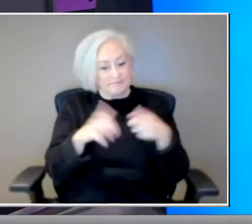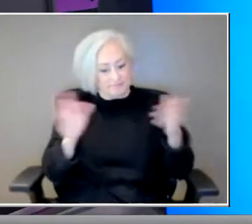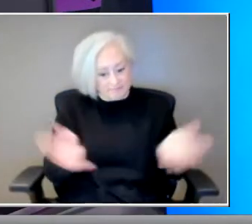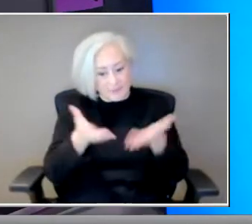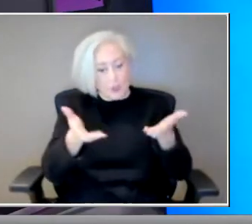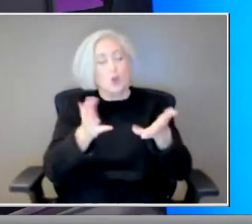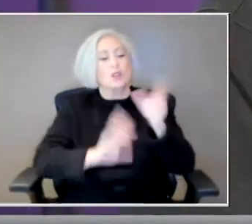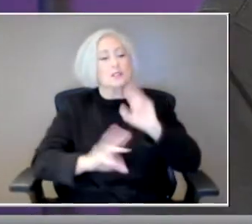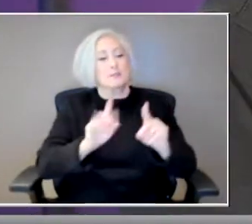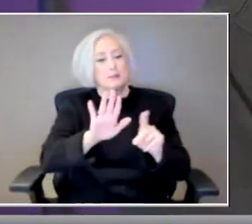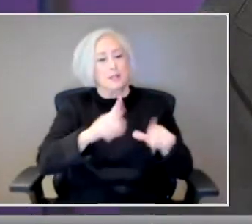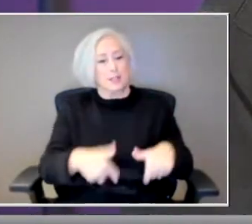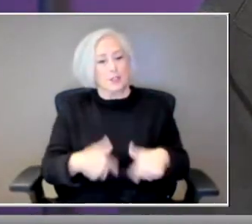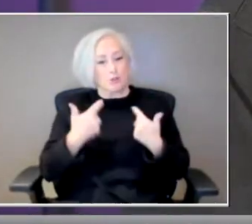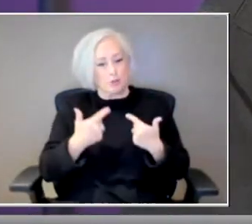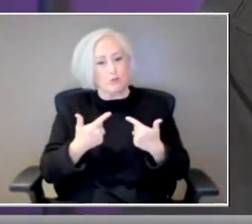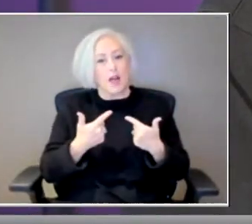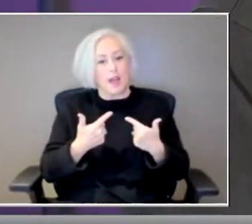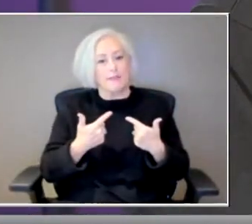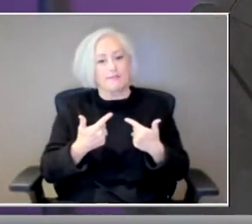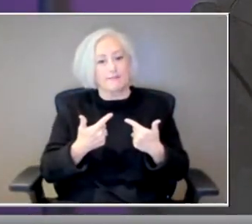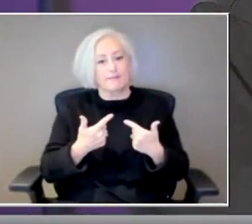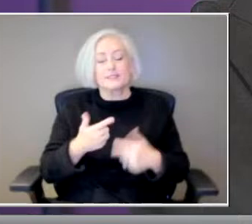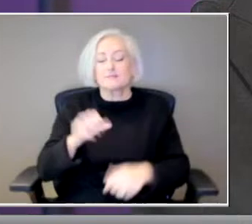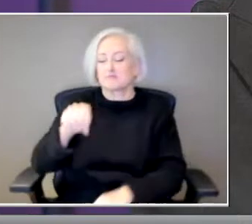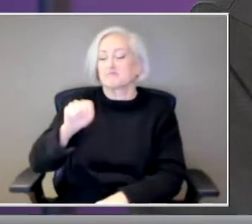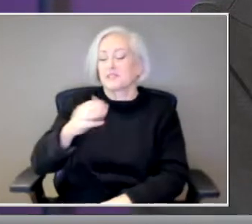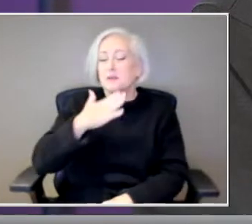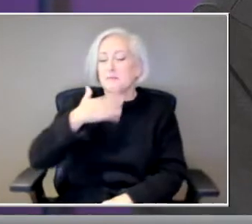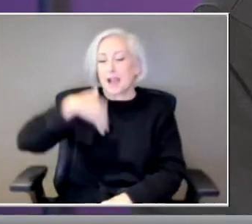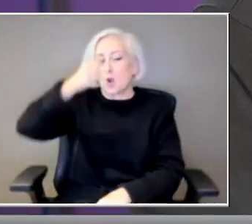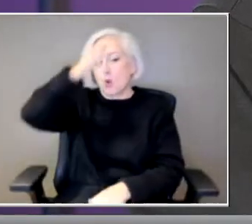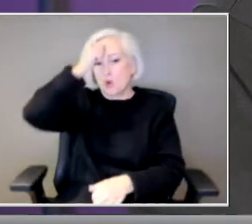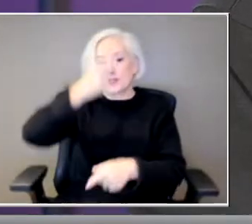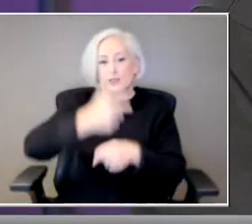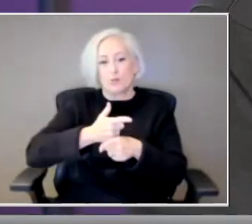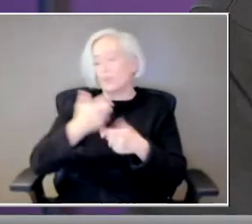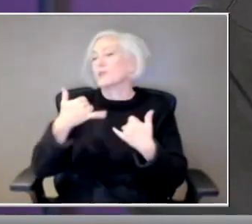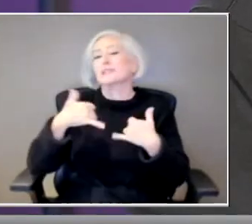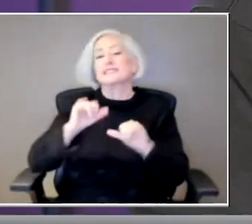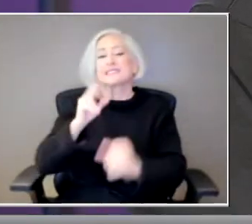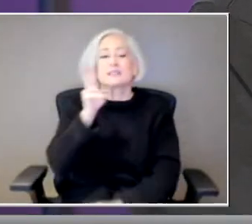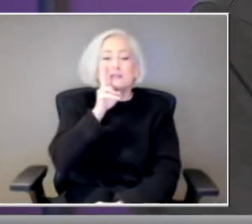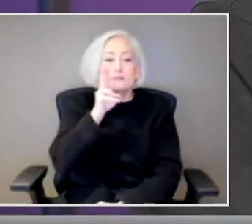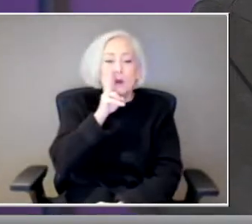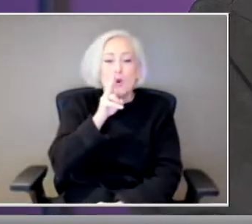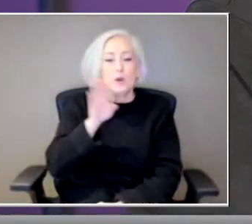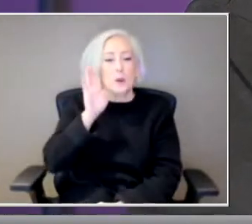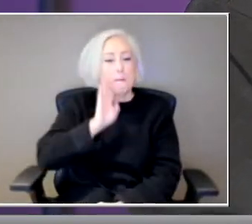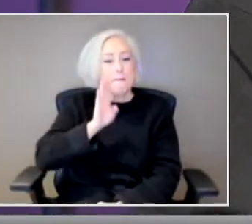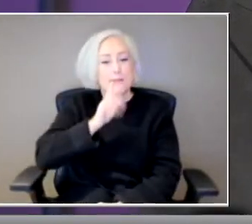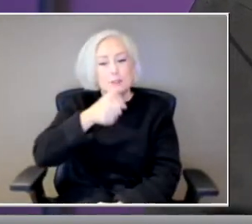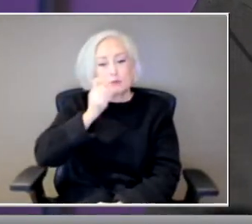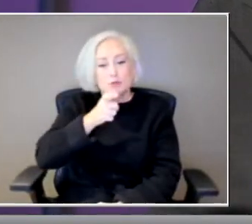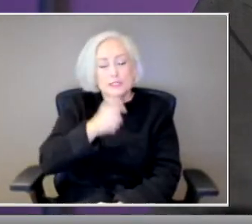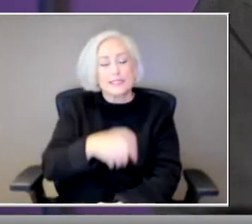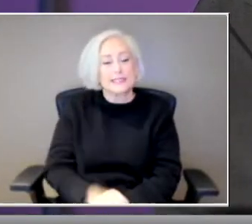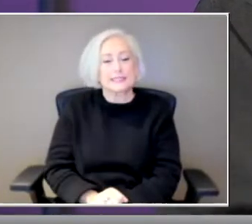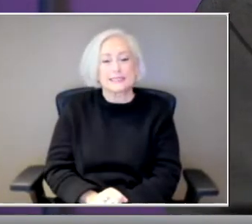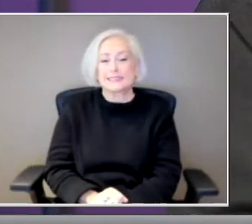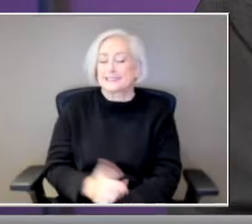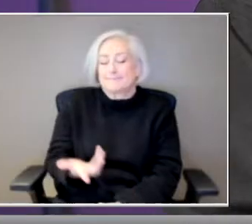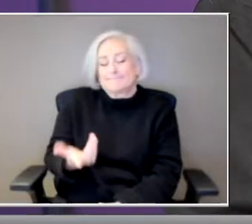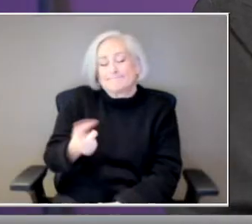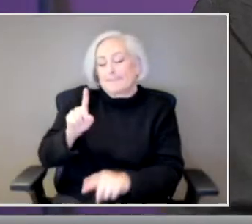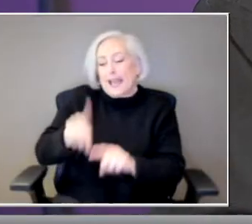heart. my brothers, especially my oldest brother, he still smokes and he drinks beer, and I'm like, you know, I can't tell him what to do in